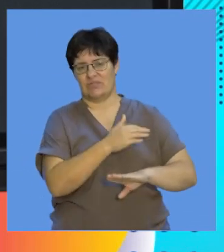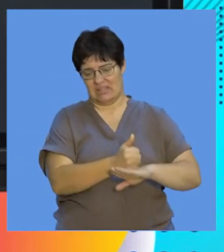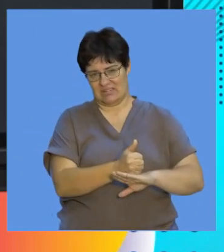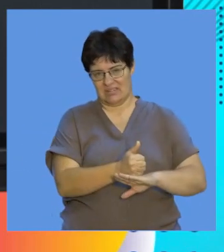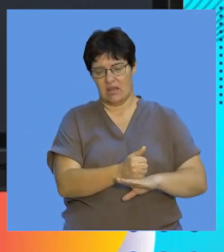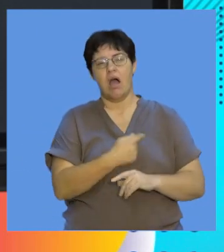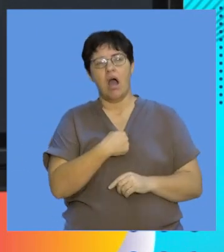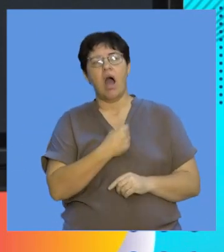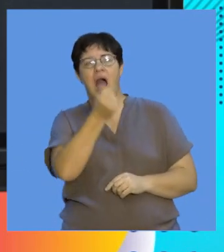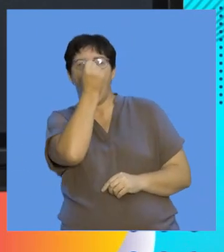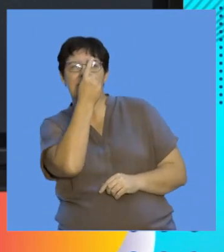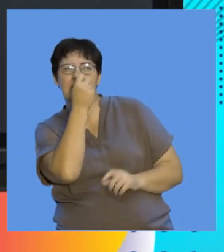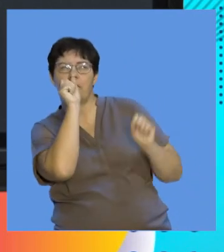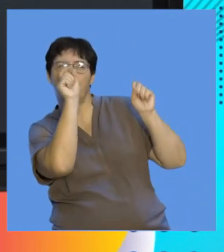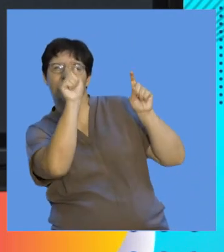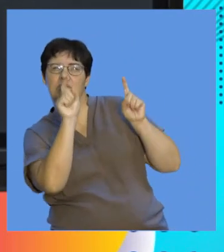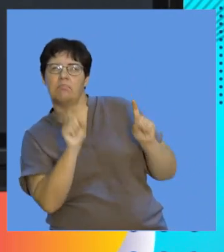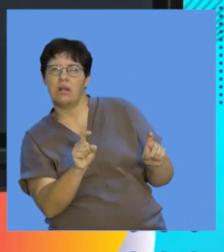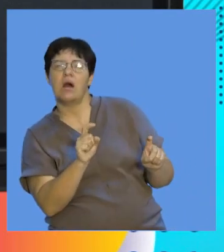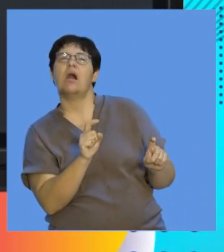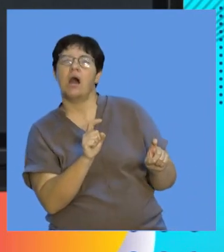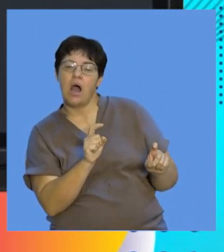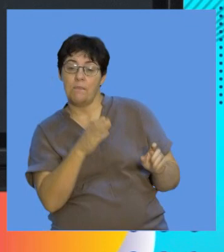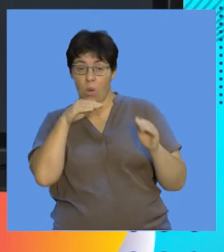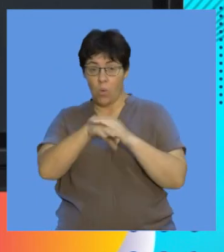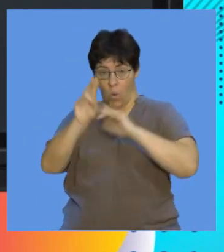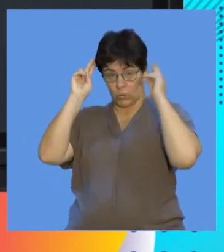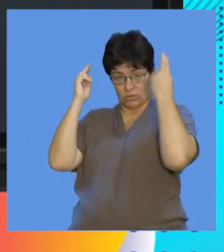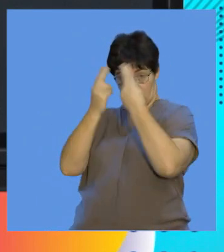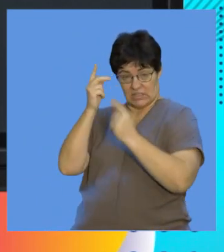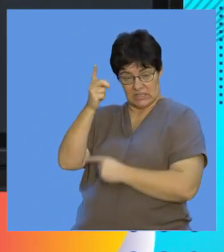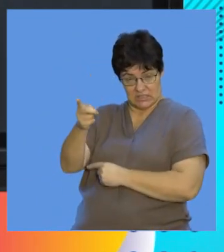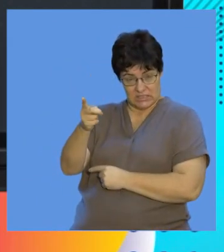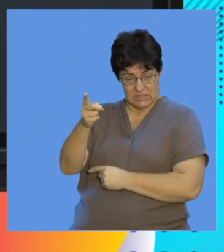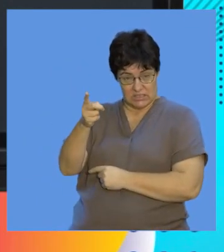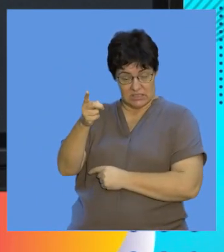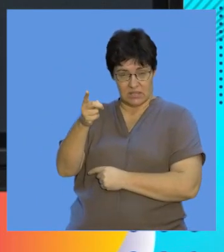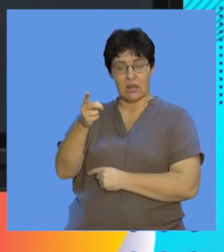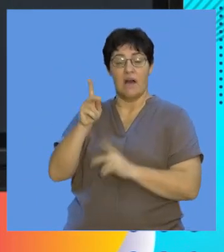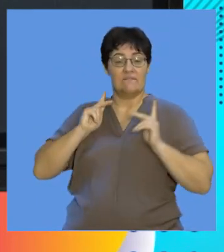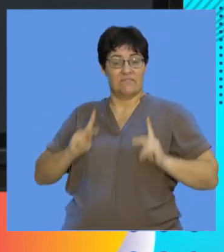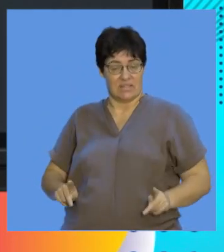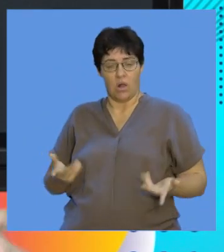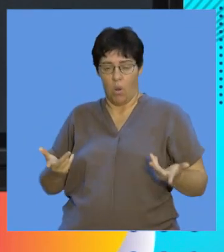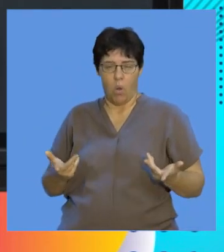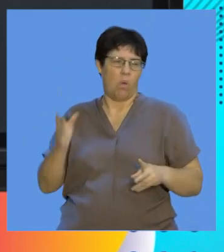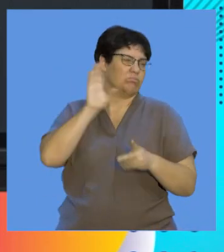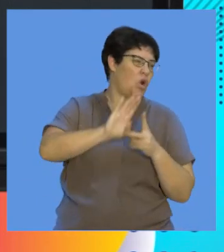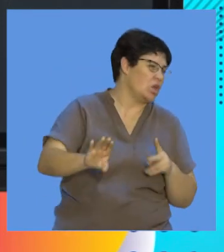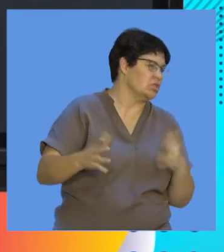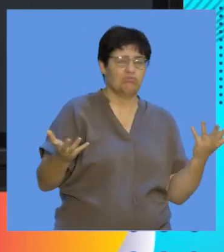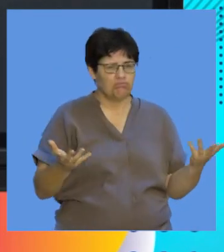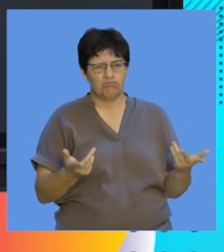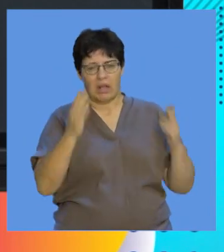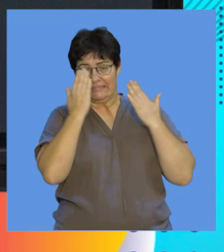you the principles so that when you go study physics at varsity, at university or college or